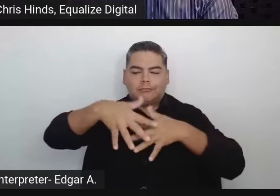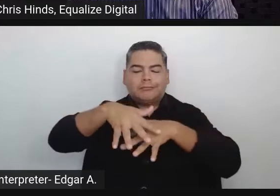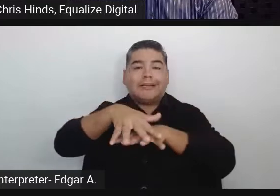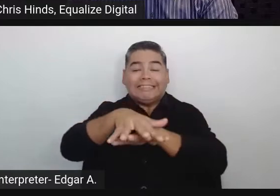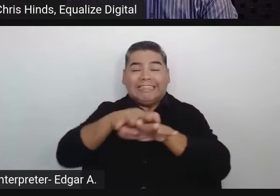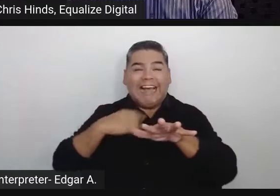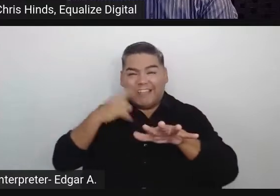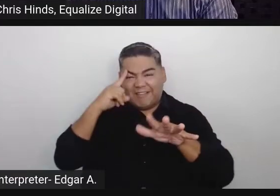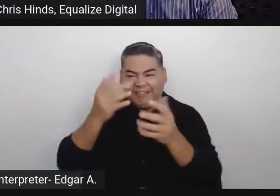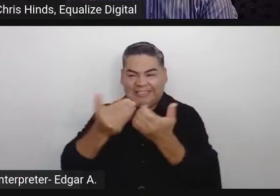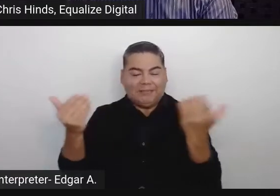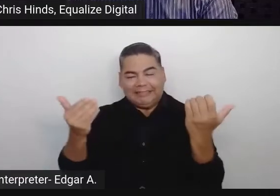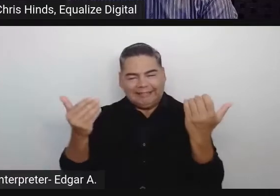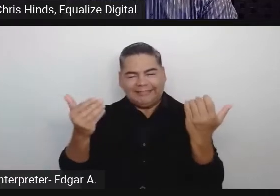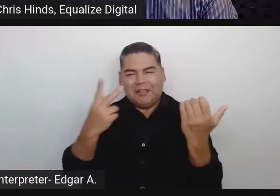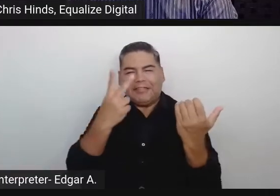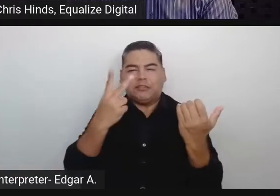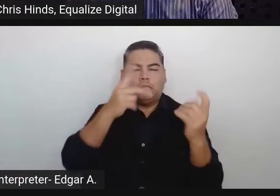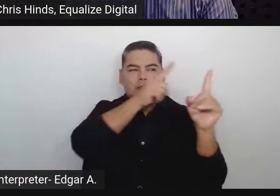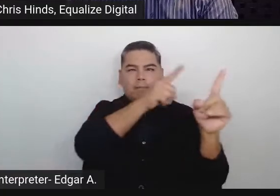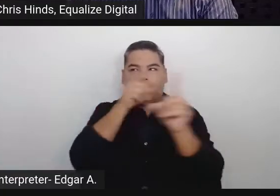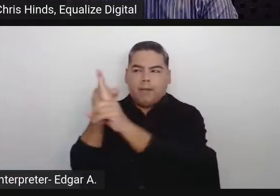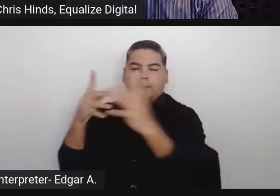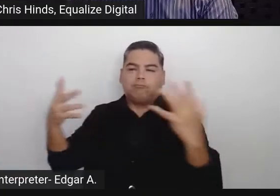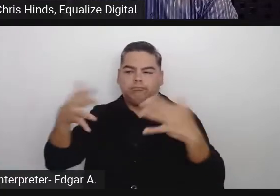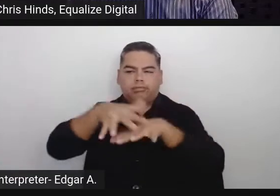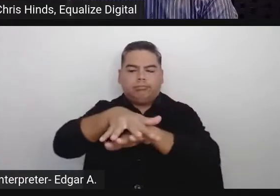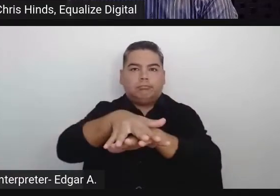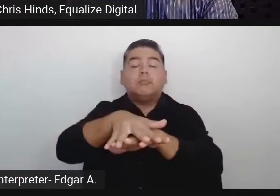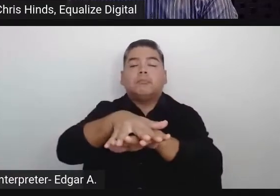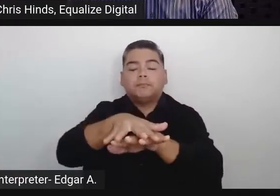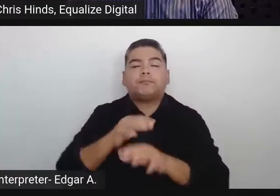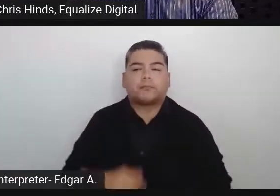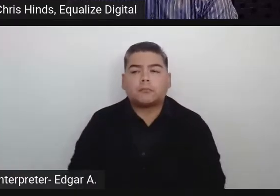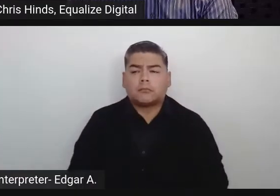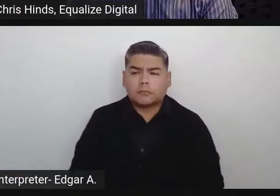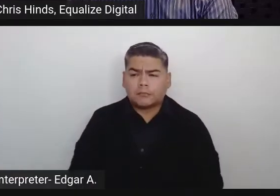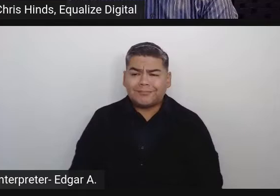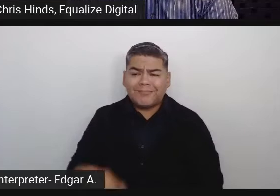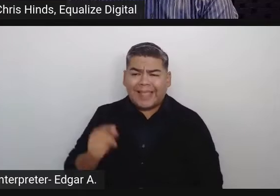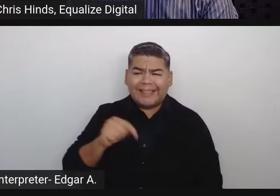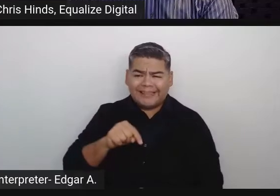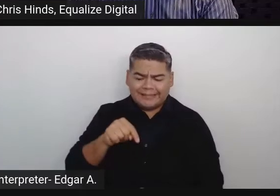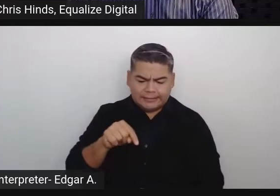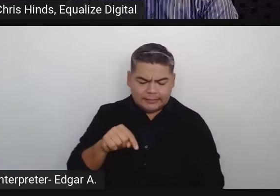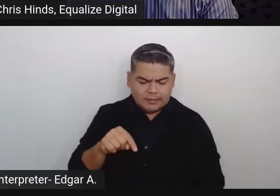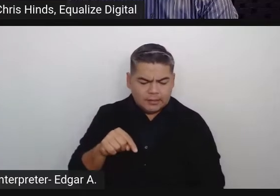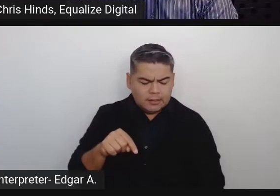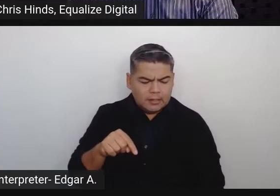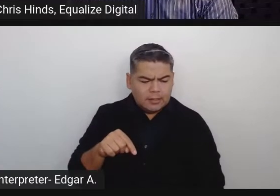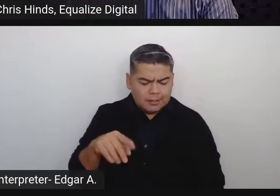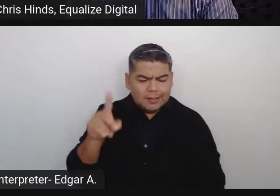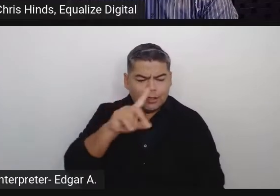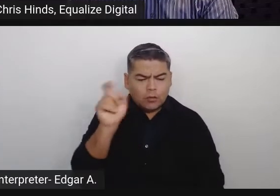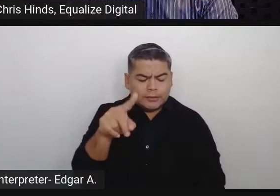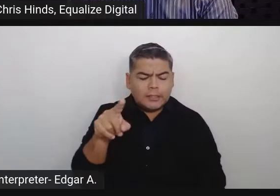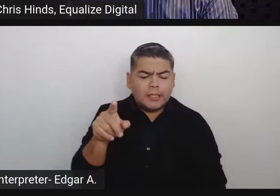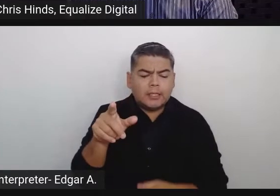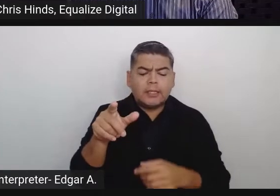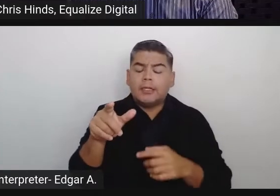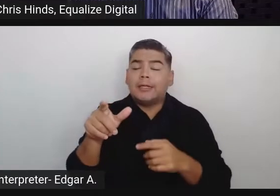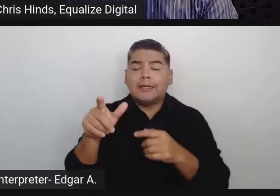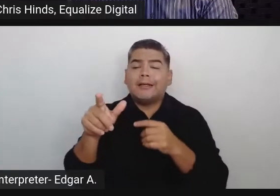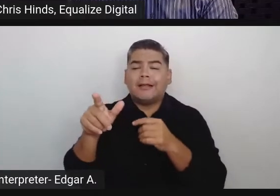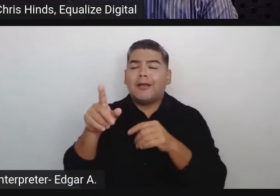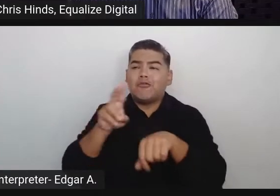them together. So, you know, I want to talk about like this question of like, you know, I think the typical web design and